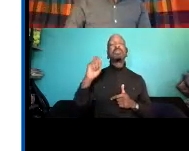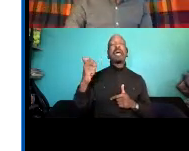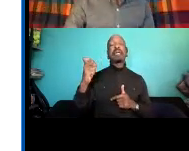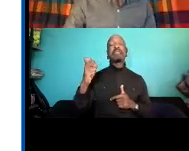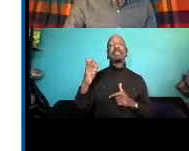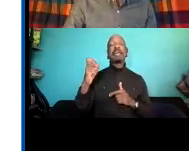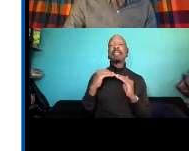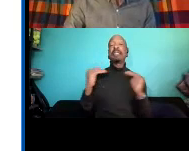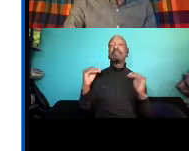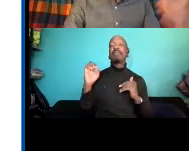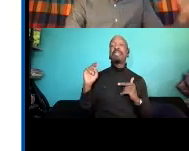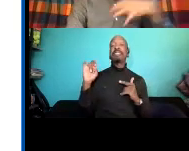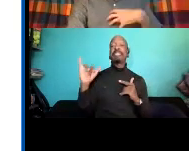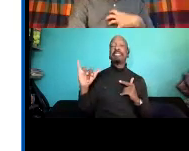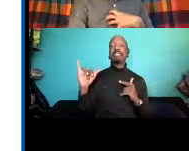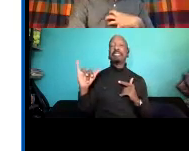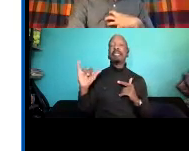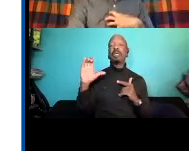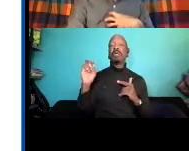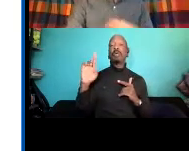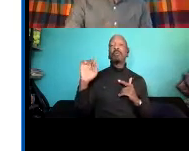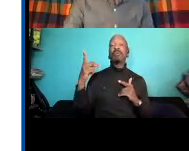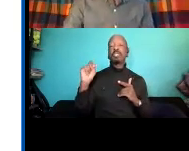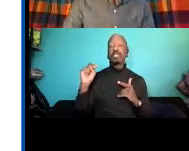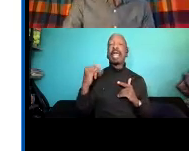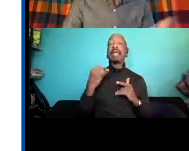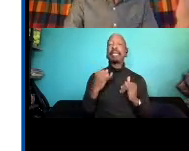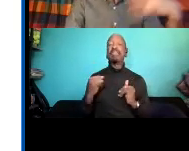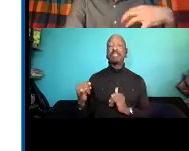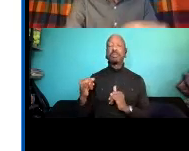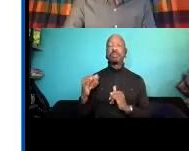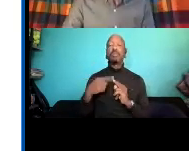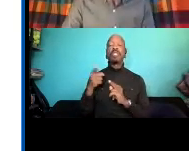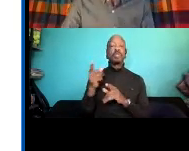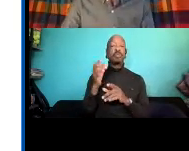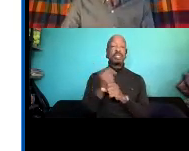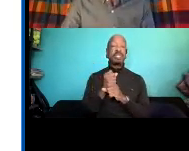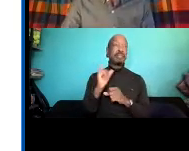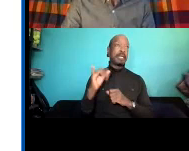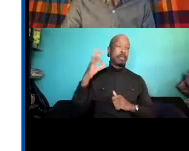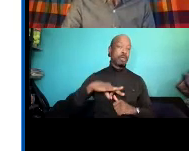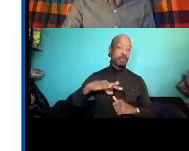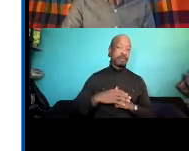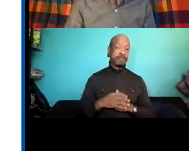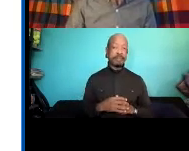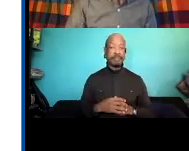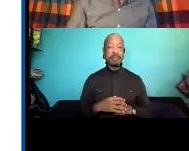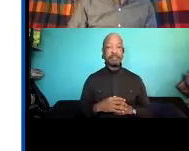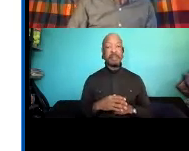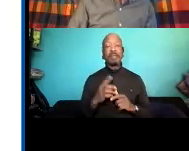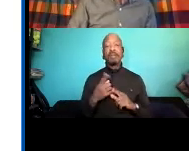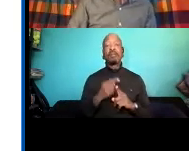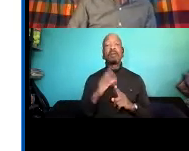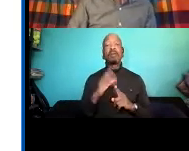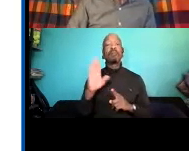level of the corporation and the individual level when you receive, let's say, a profit dividend from your